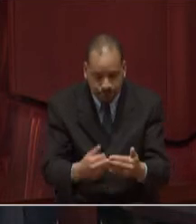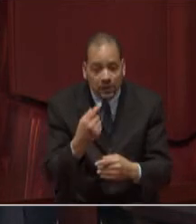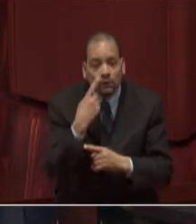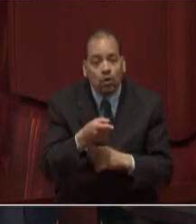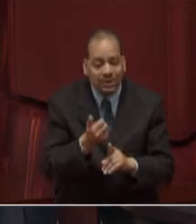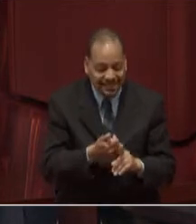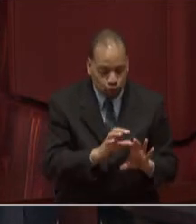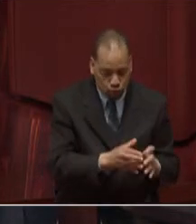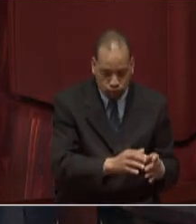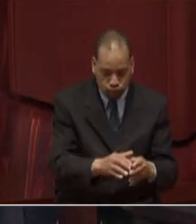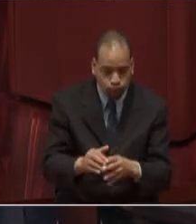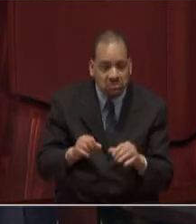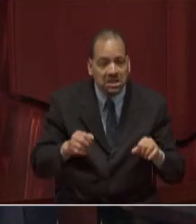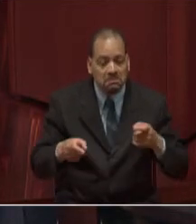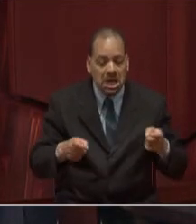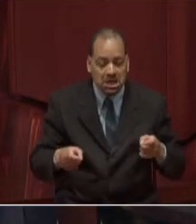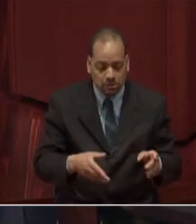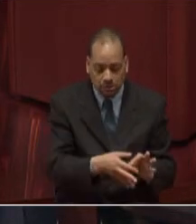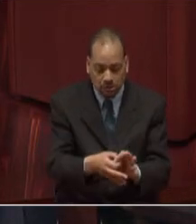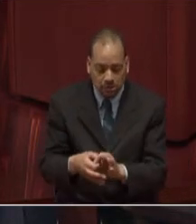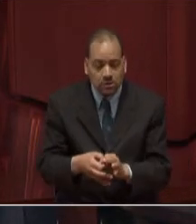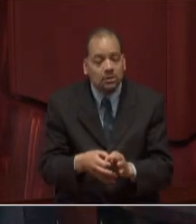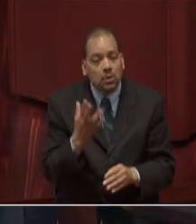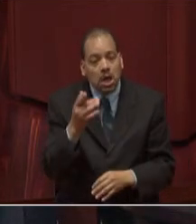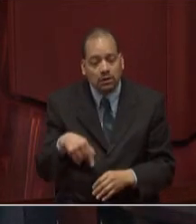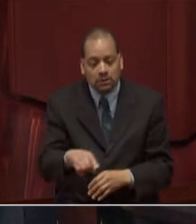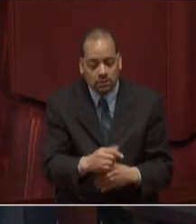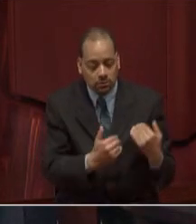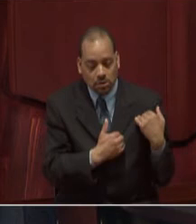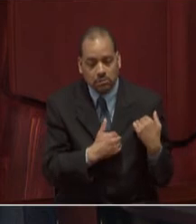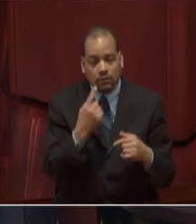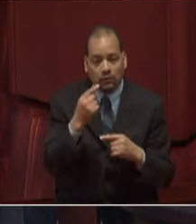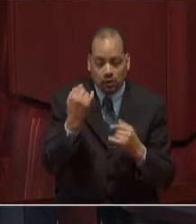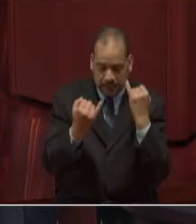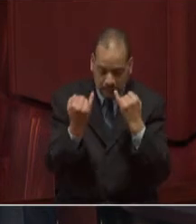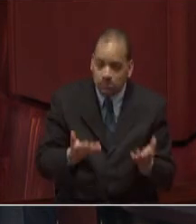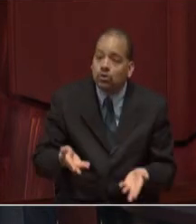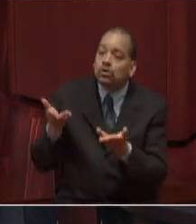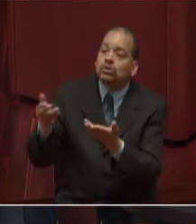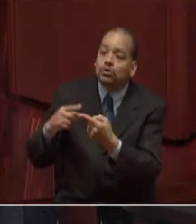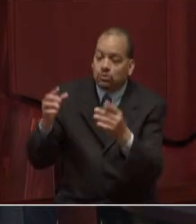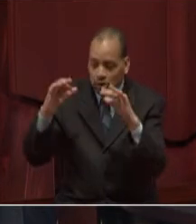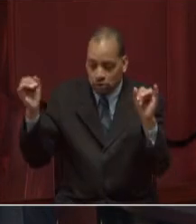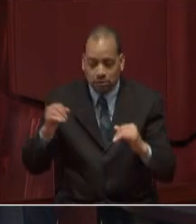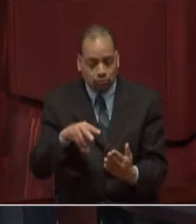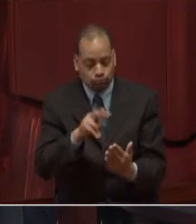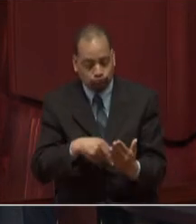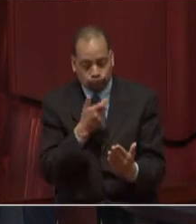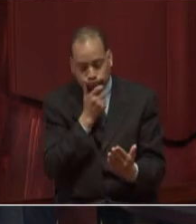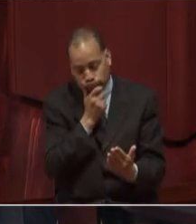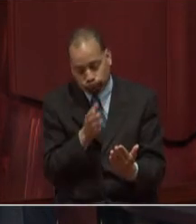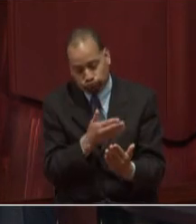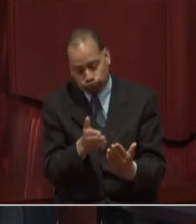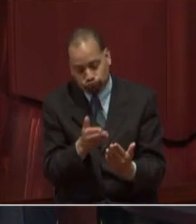groups that brought to the president options that really made a lot of sense. He'd pick one, and then they were the